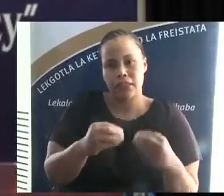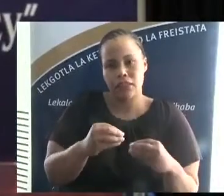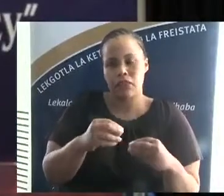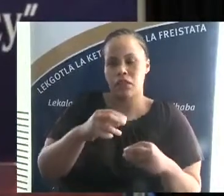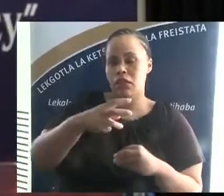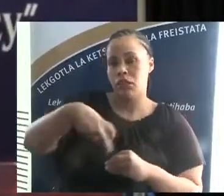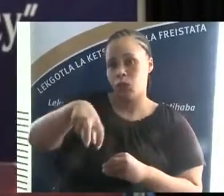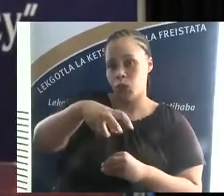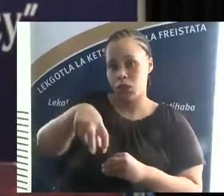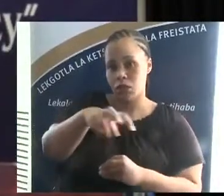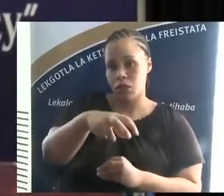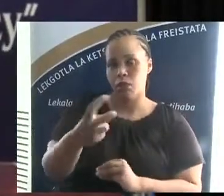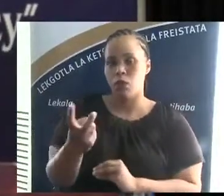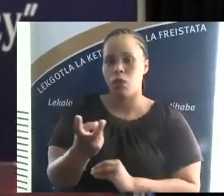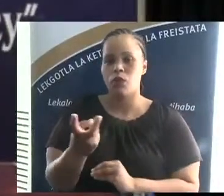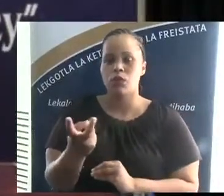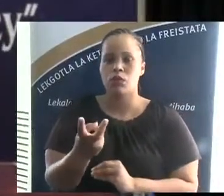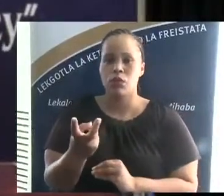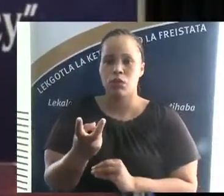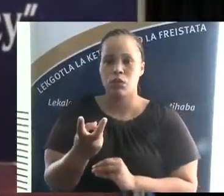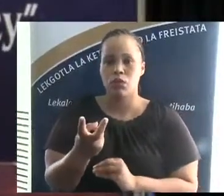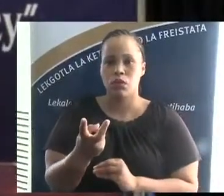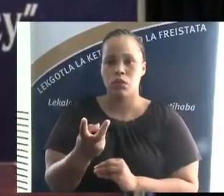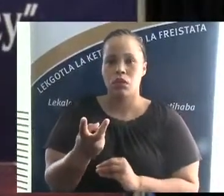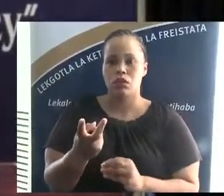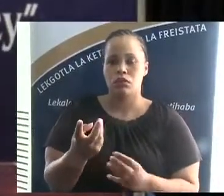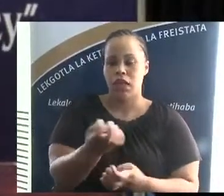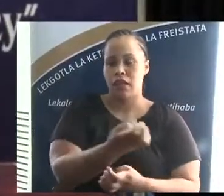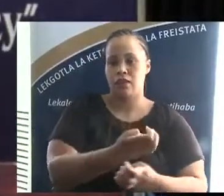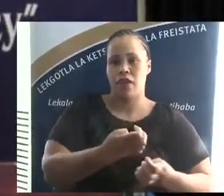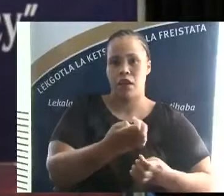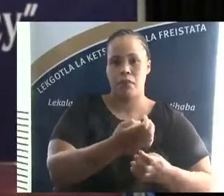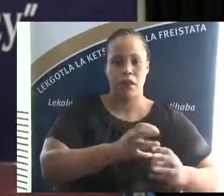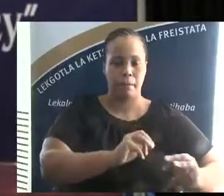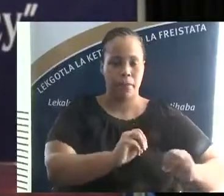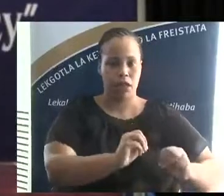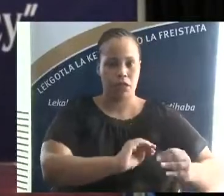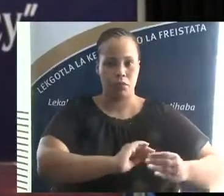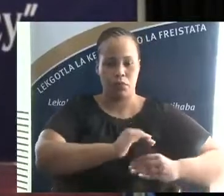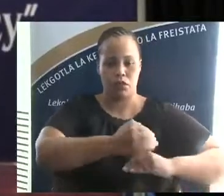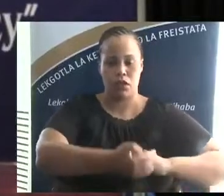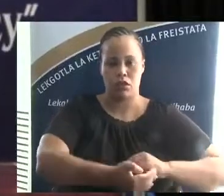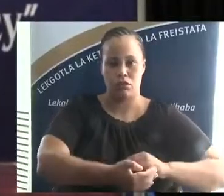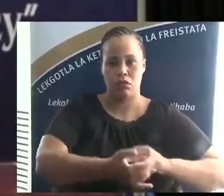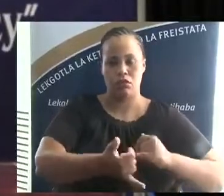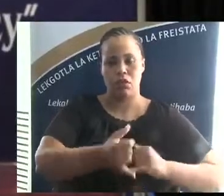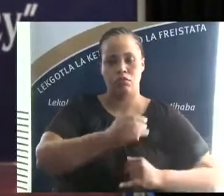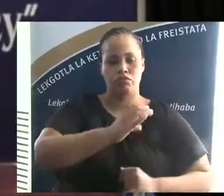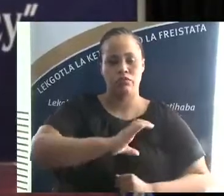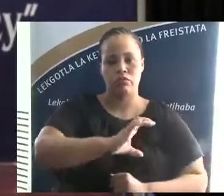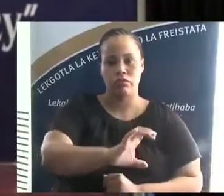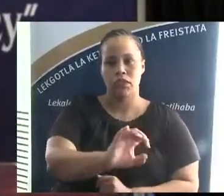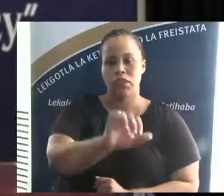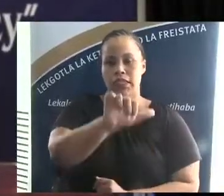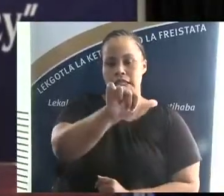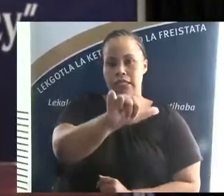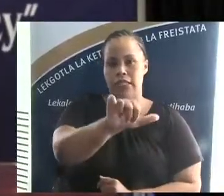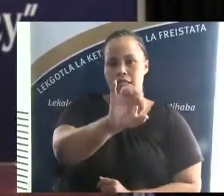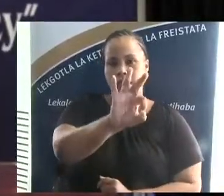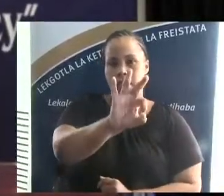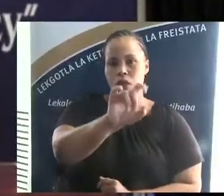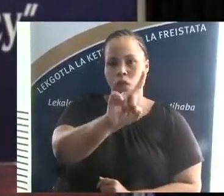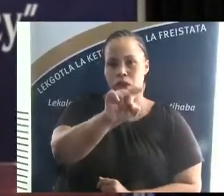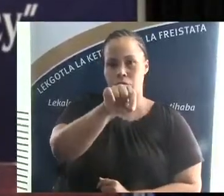tourism, as well as the protection and management of the environment. This department is allocated an amount of